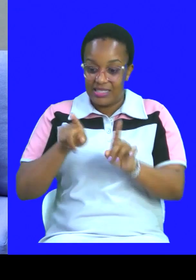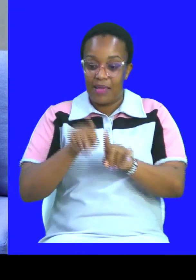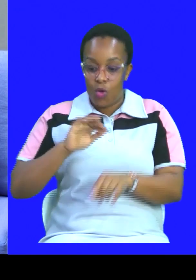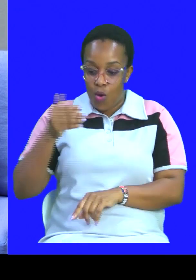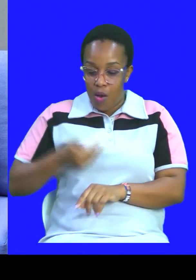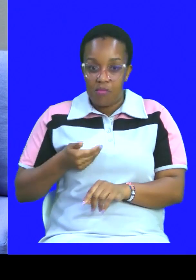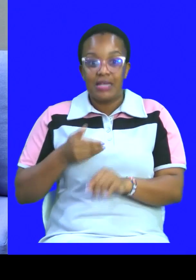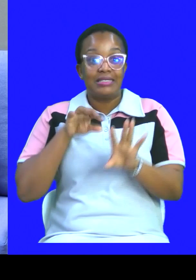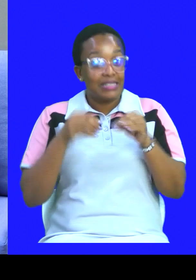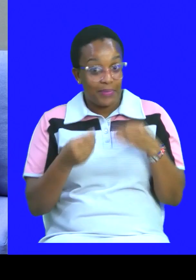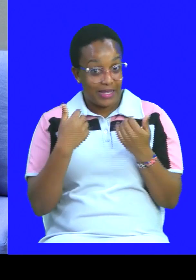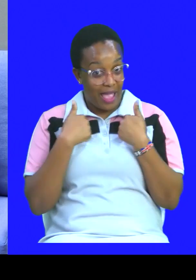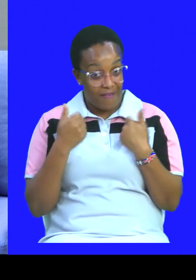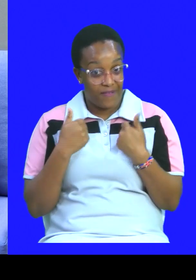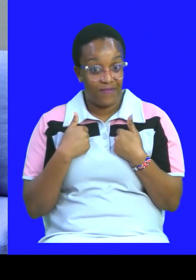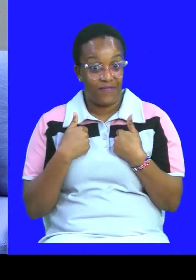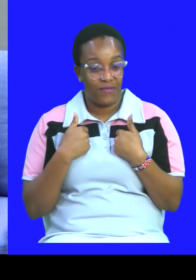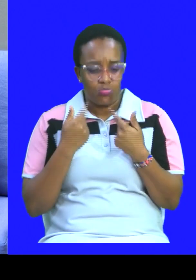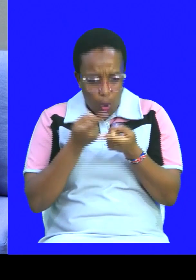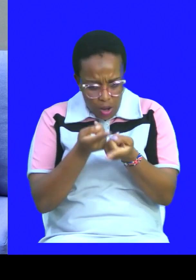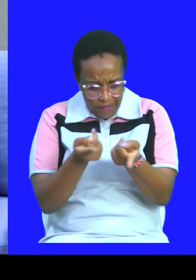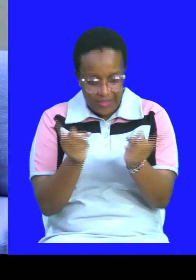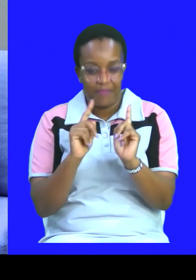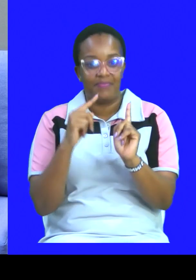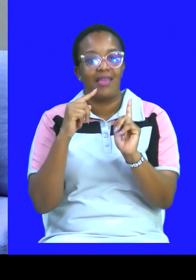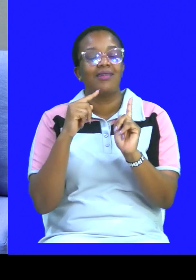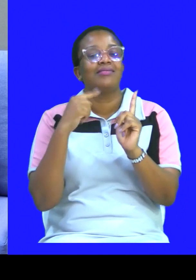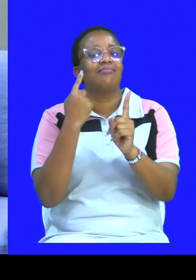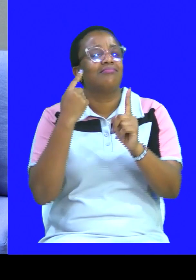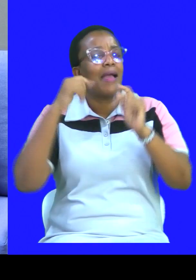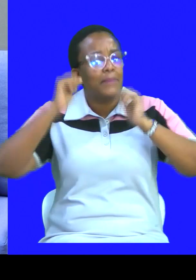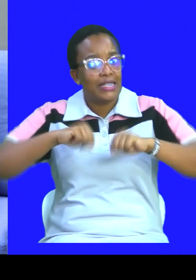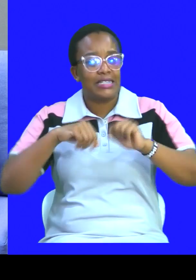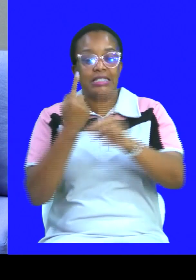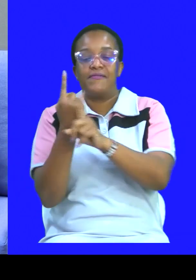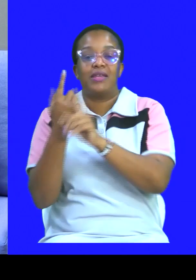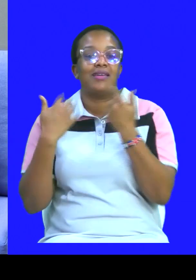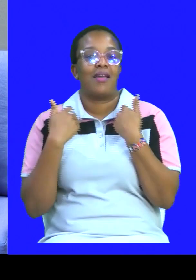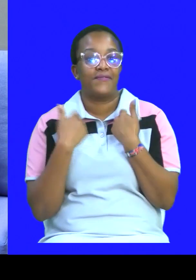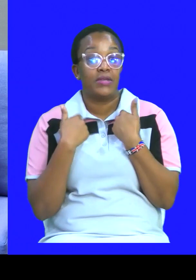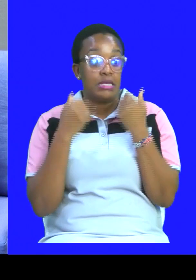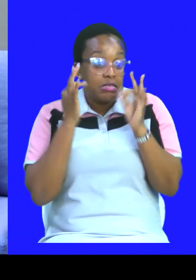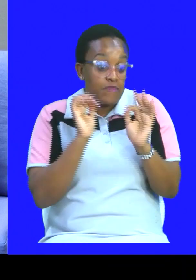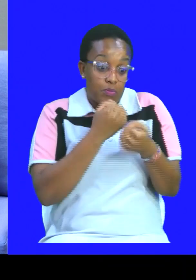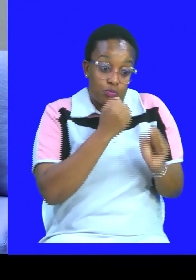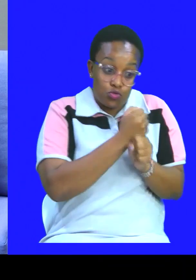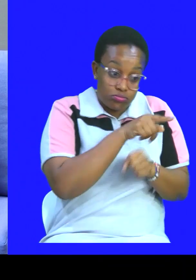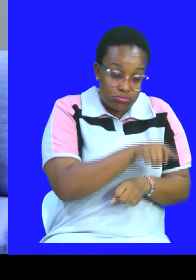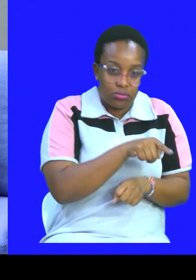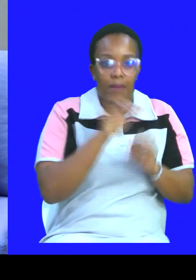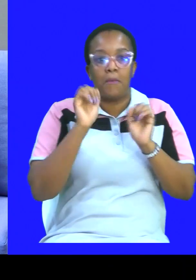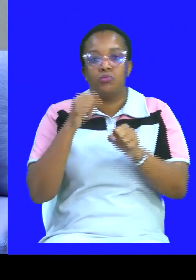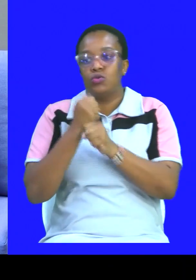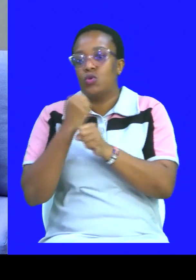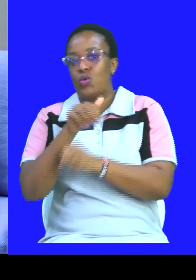with disabilities, they are all differently able. If you cannot do this, you can do the other thing.